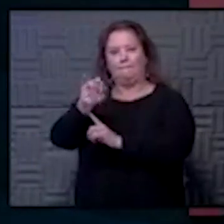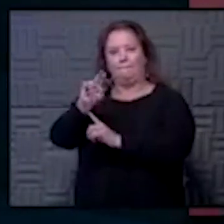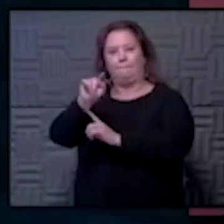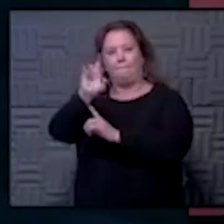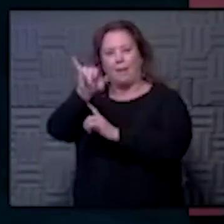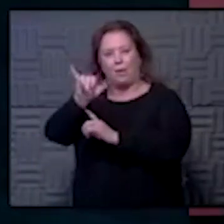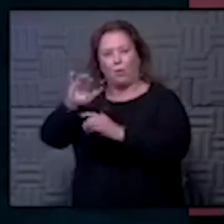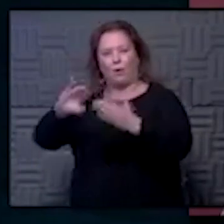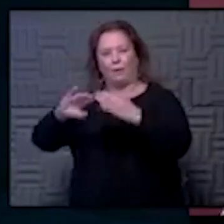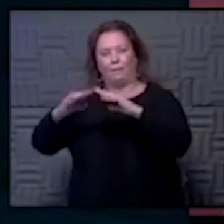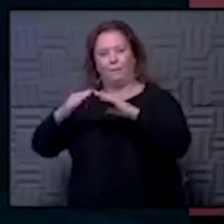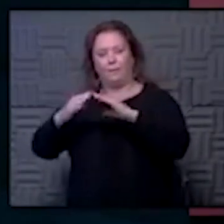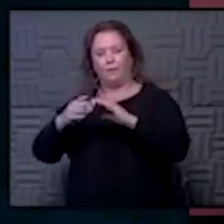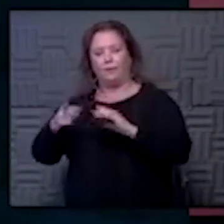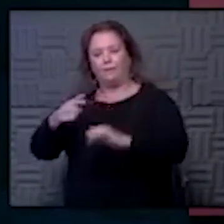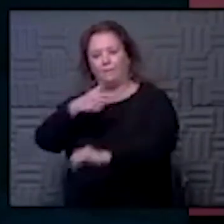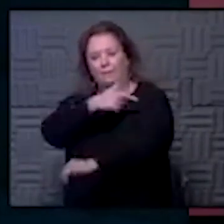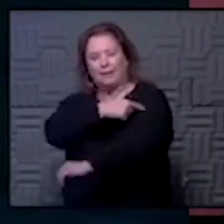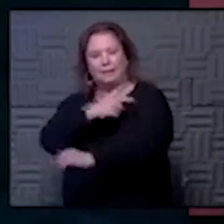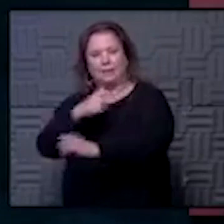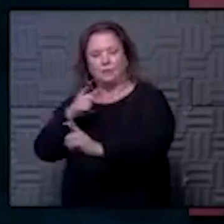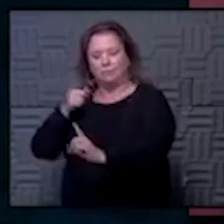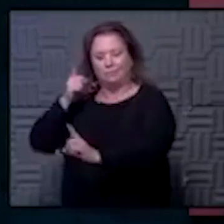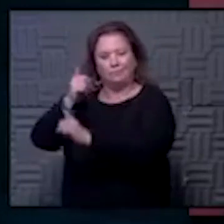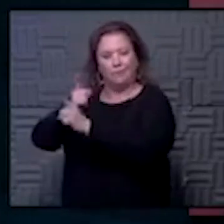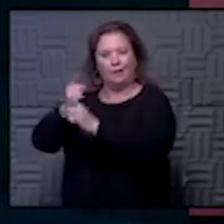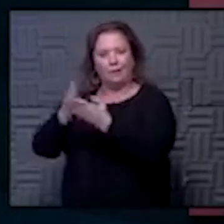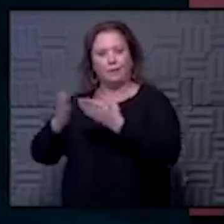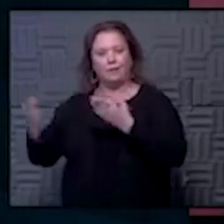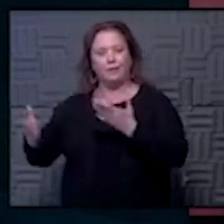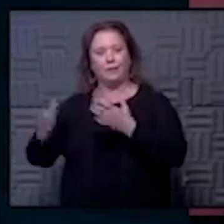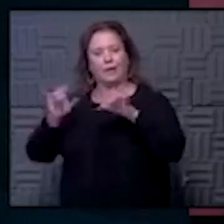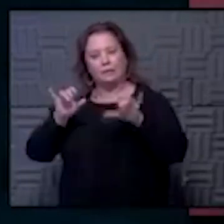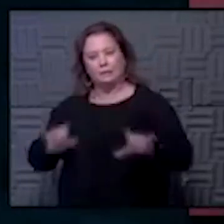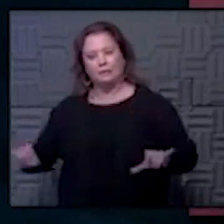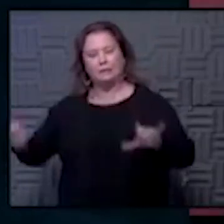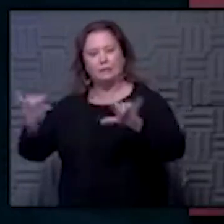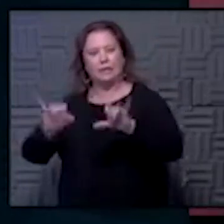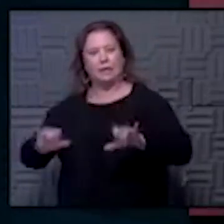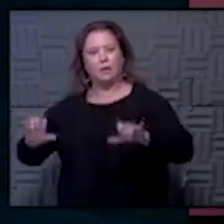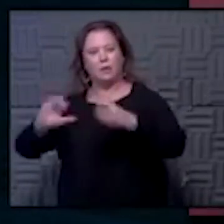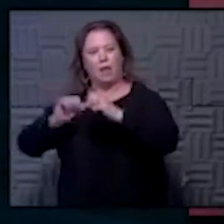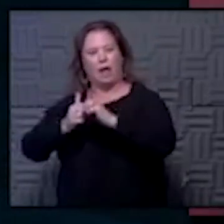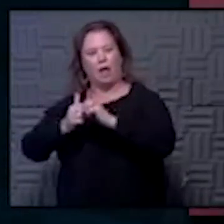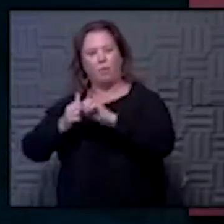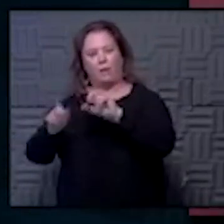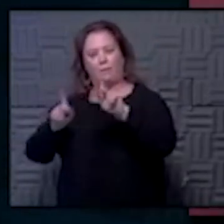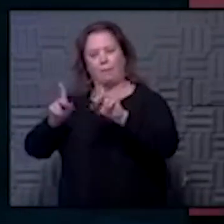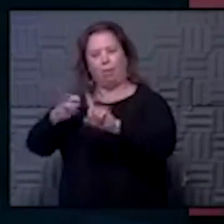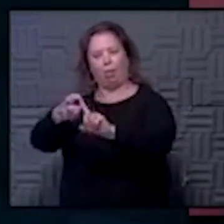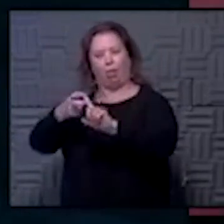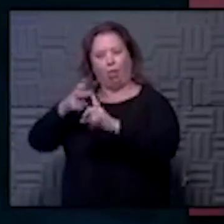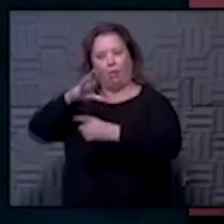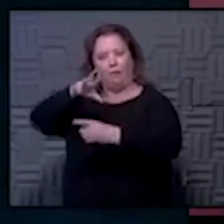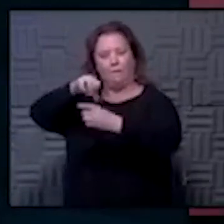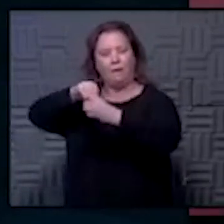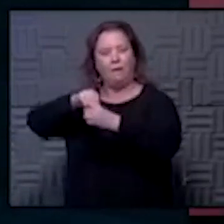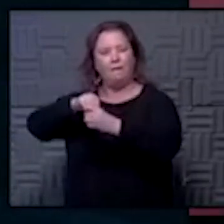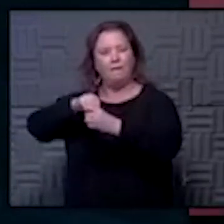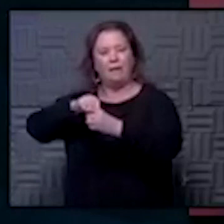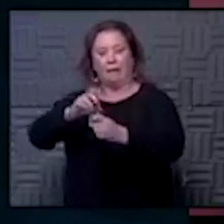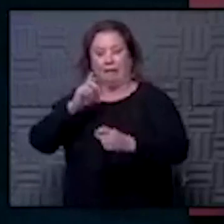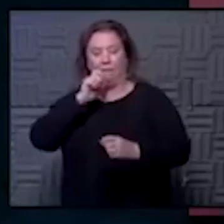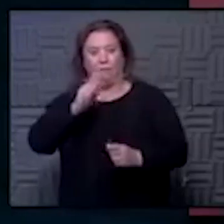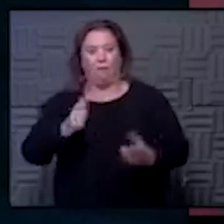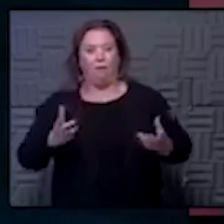experiment. This is, vaccination is the right thing and the standard. How do we get folks involved with that? Because that would be a concern if we don't and